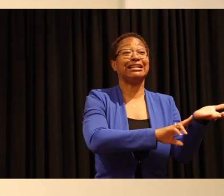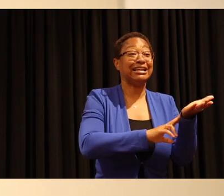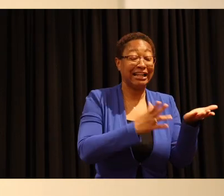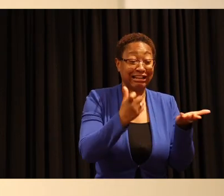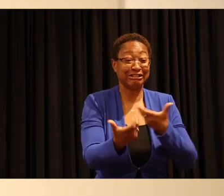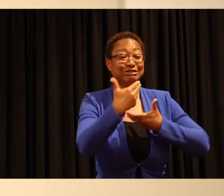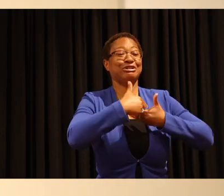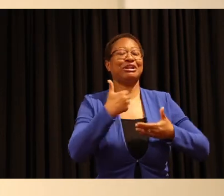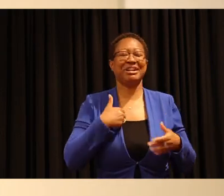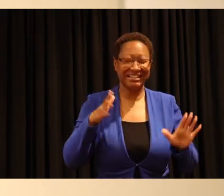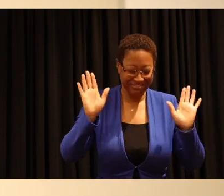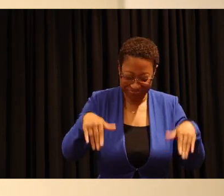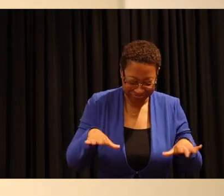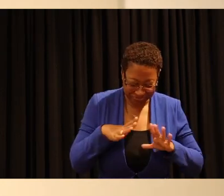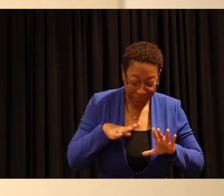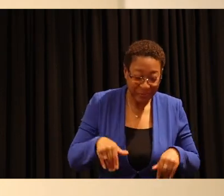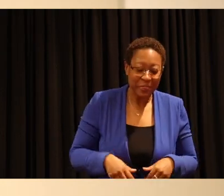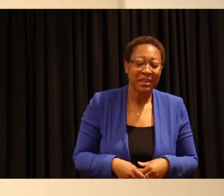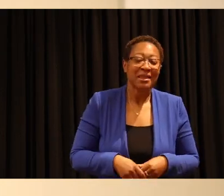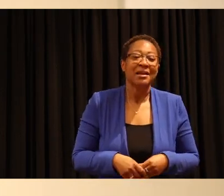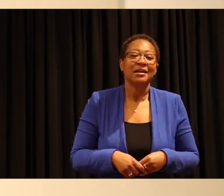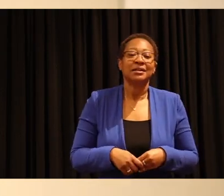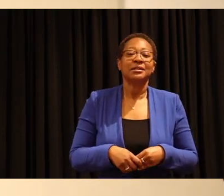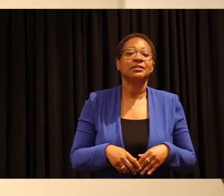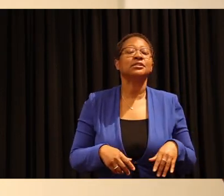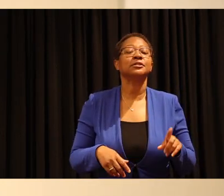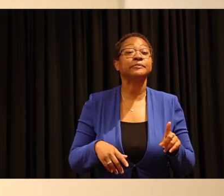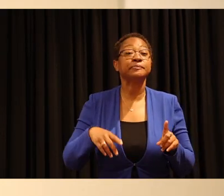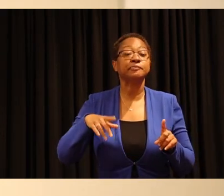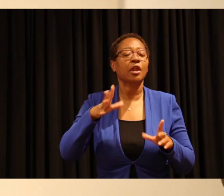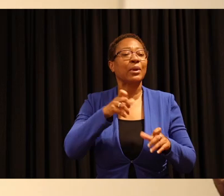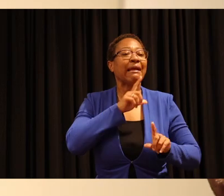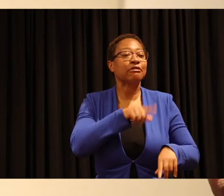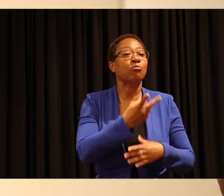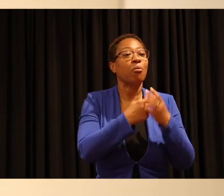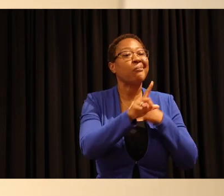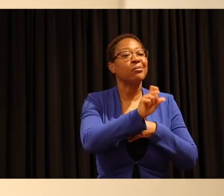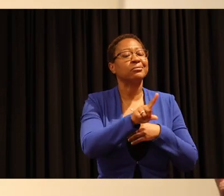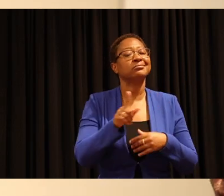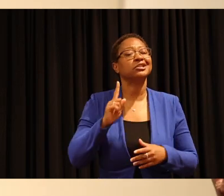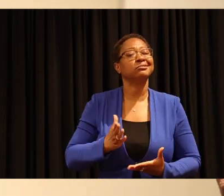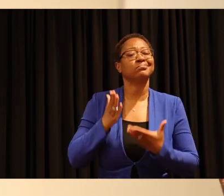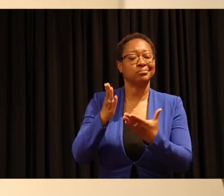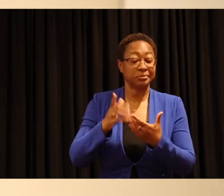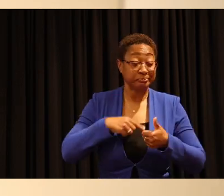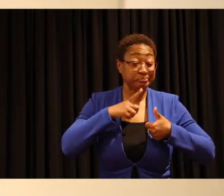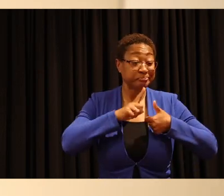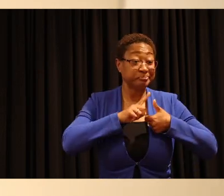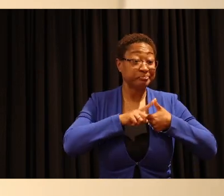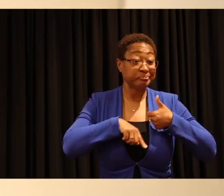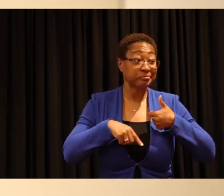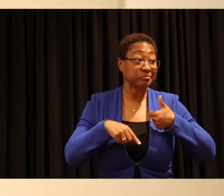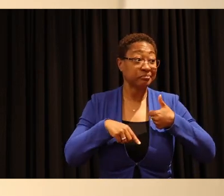you guys to join NARAB. But so I kind of wanted to answer both questions that she asked. The first question